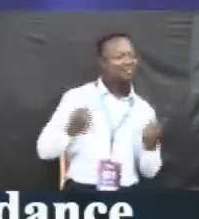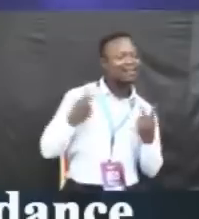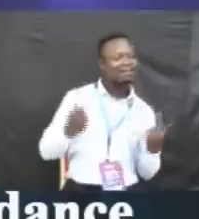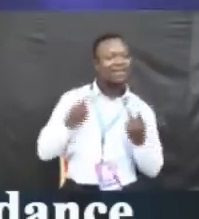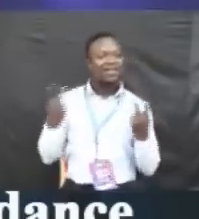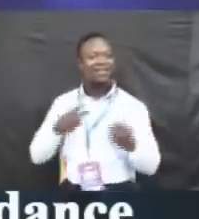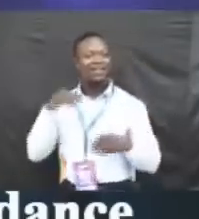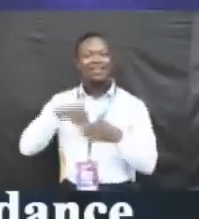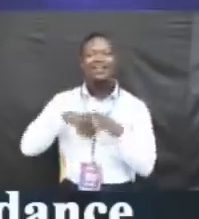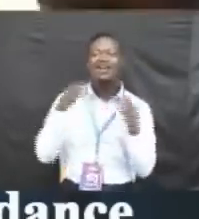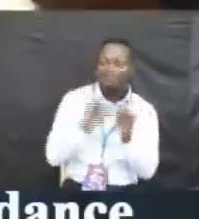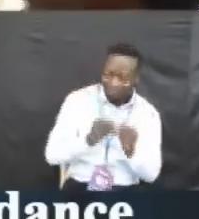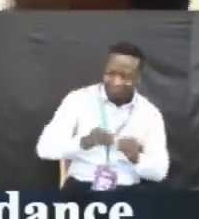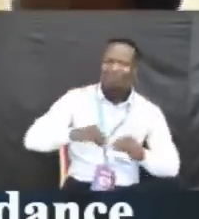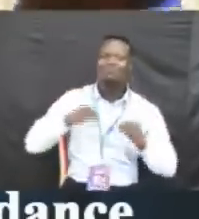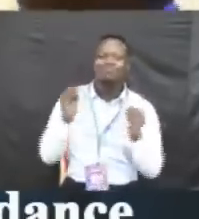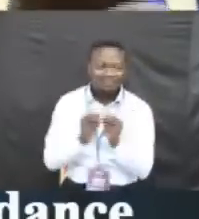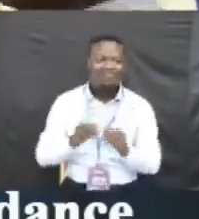Yeah.